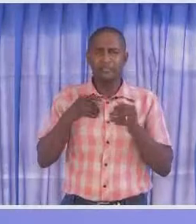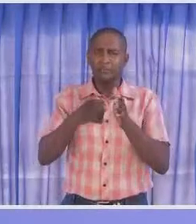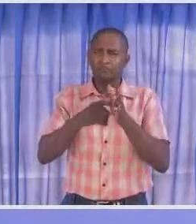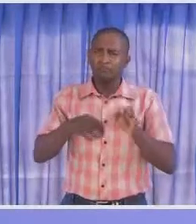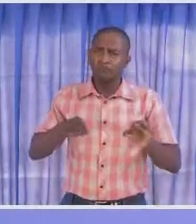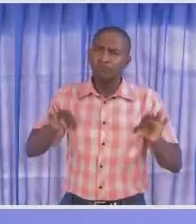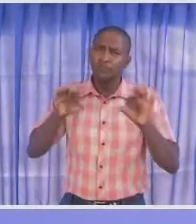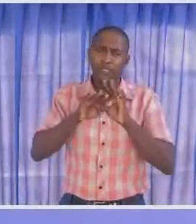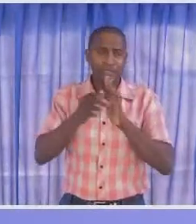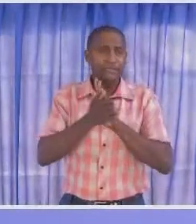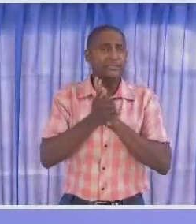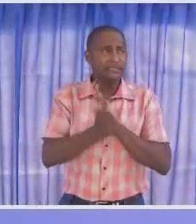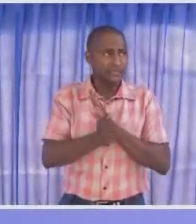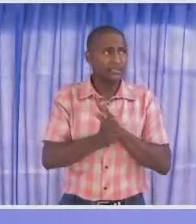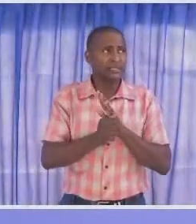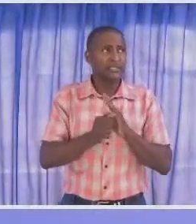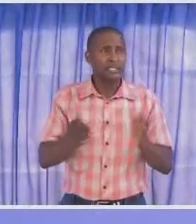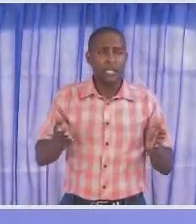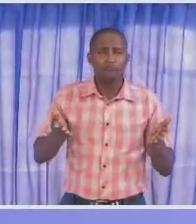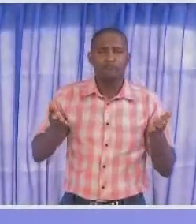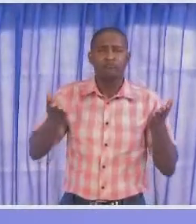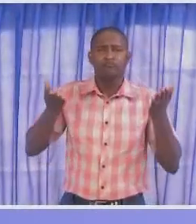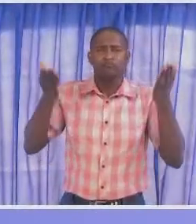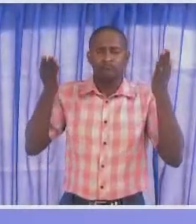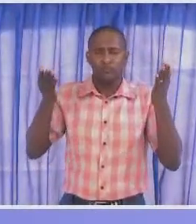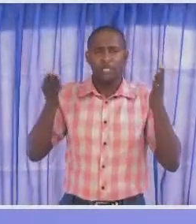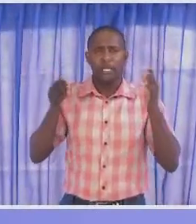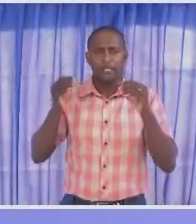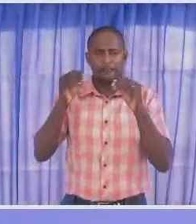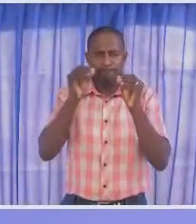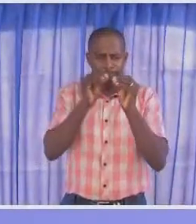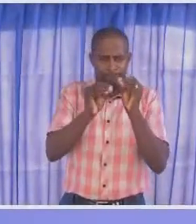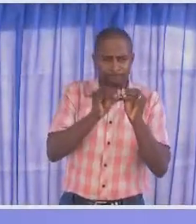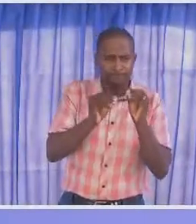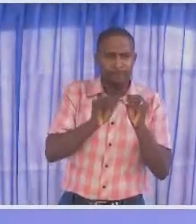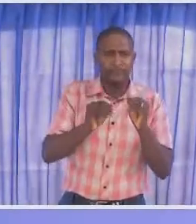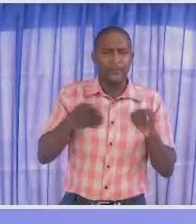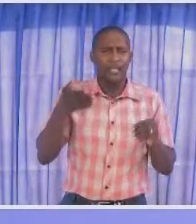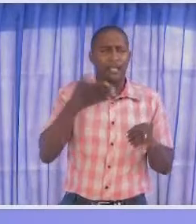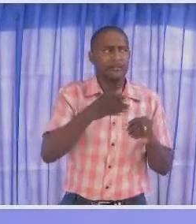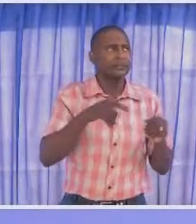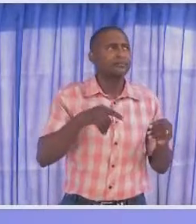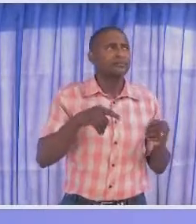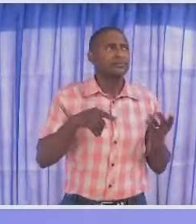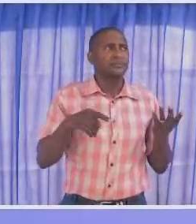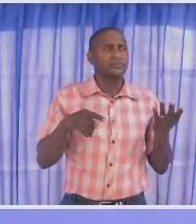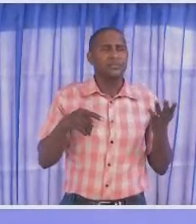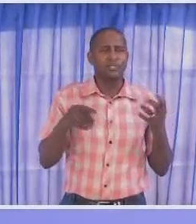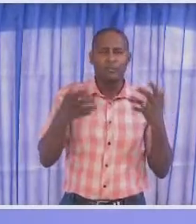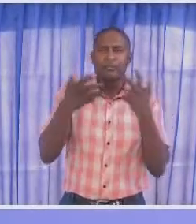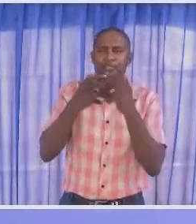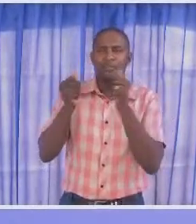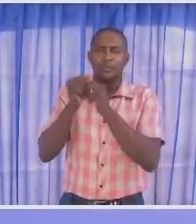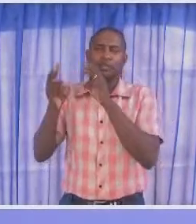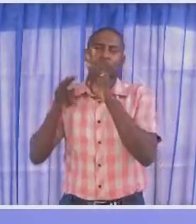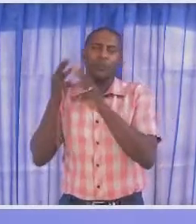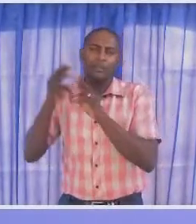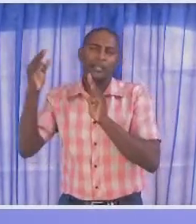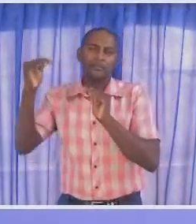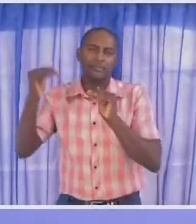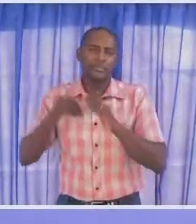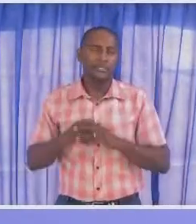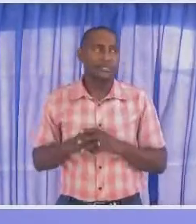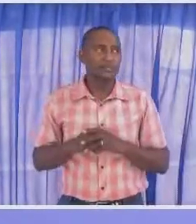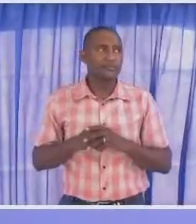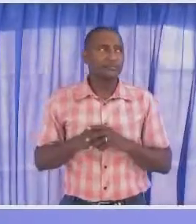experts, elevated and customized recruitment practices to find and inform marginalized youth about